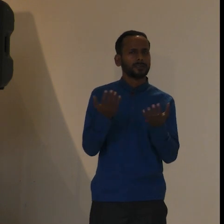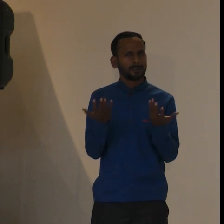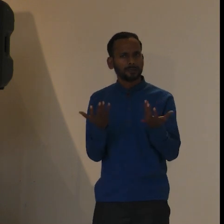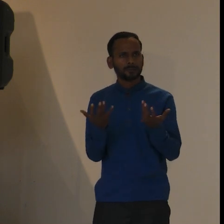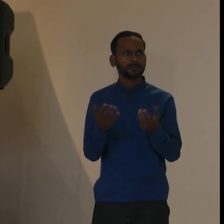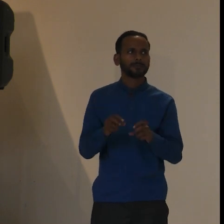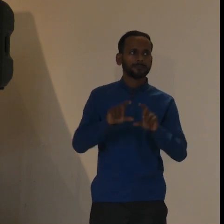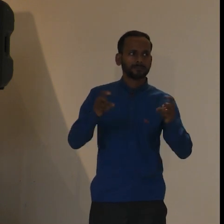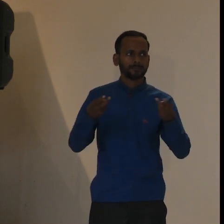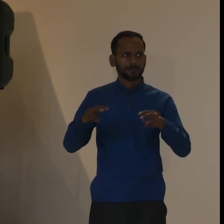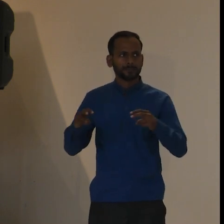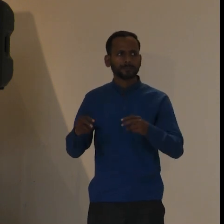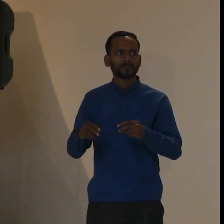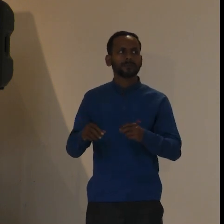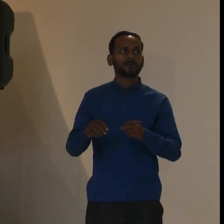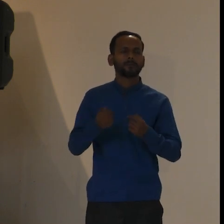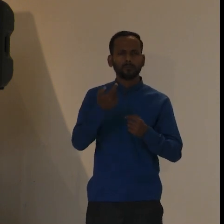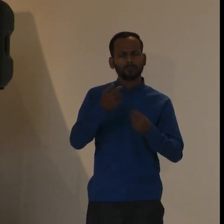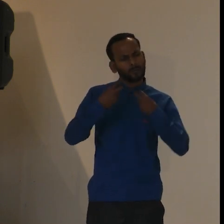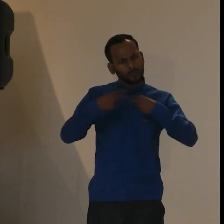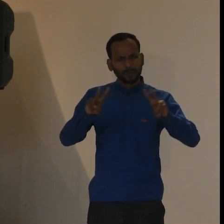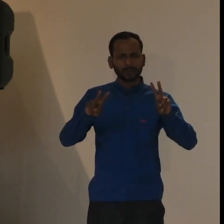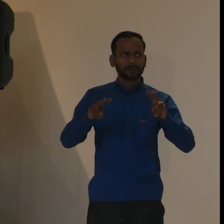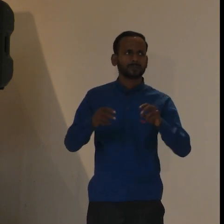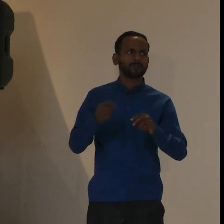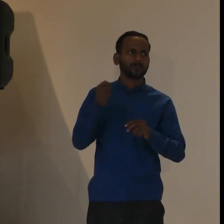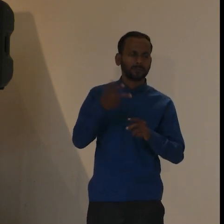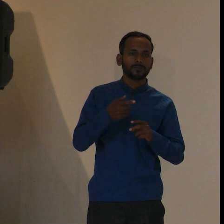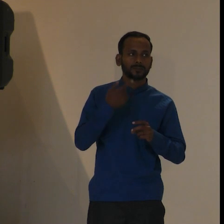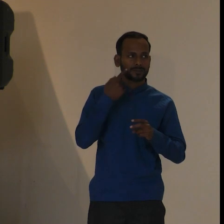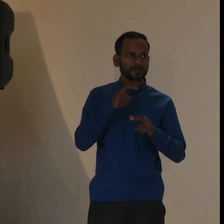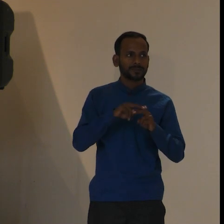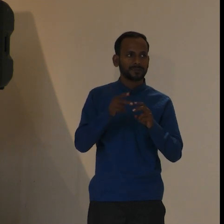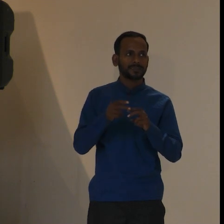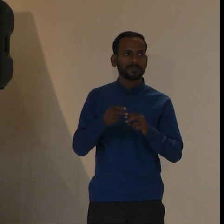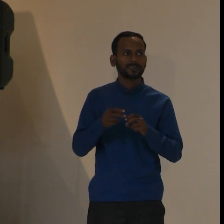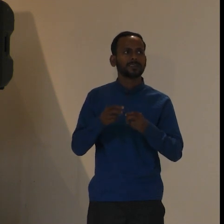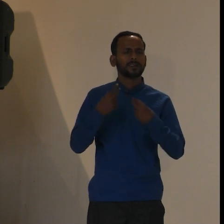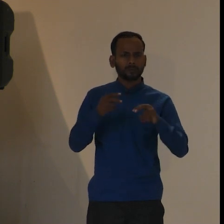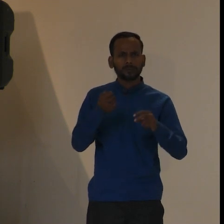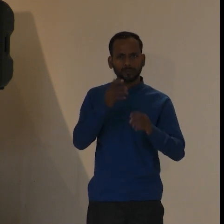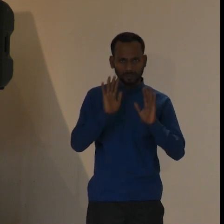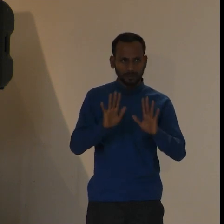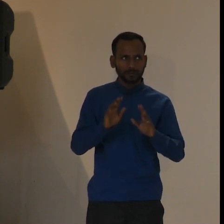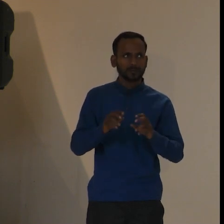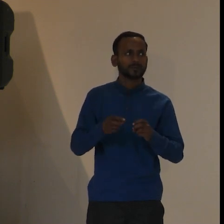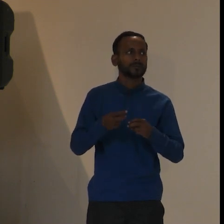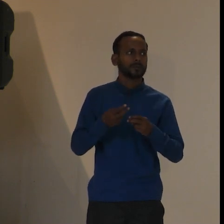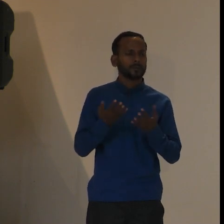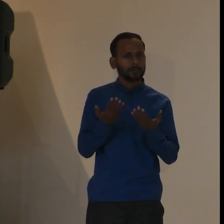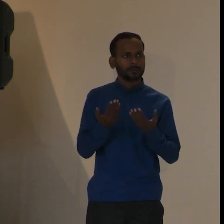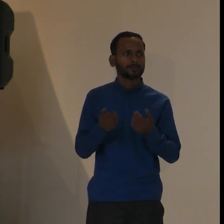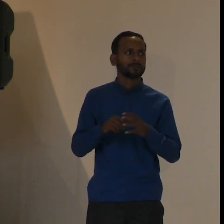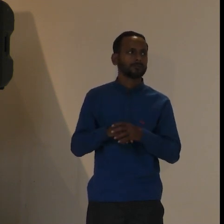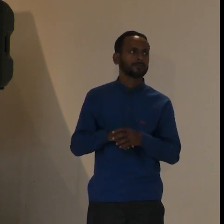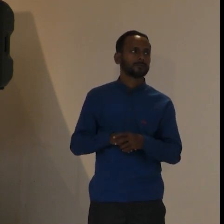And that's it's not free of cost, but we offset the cost through, say, things like the IFA project.